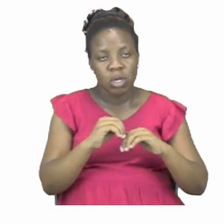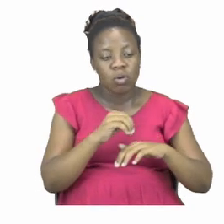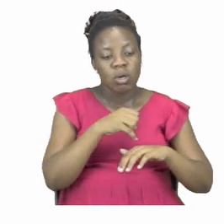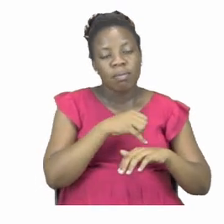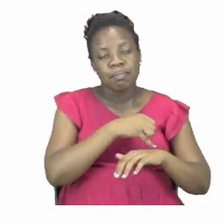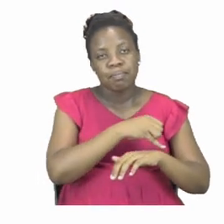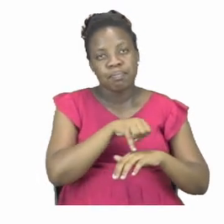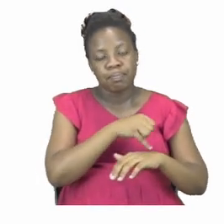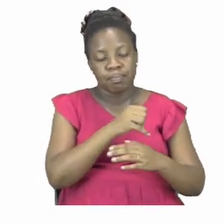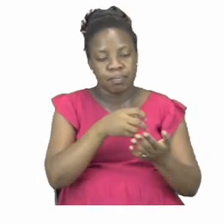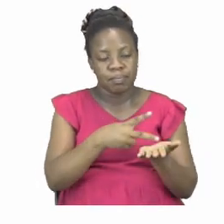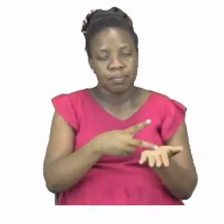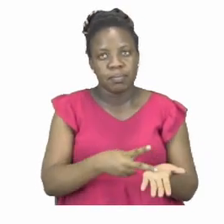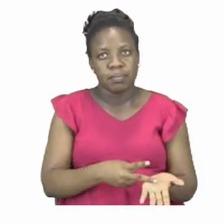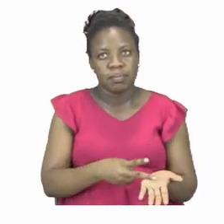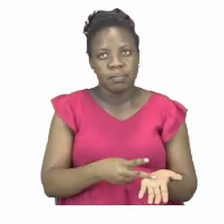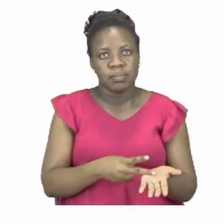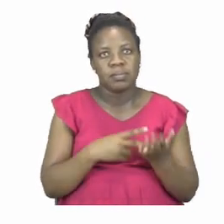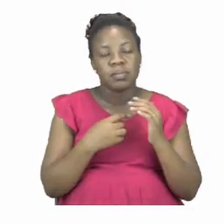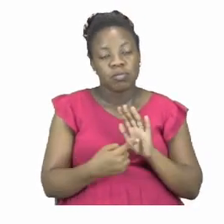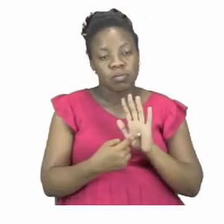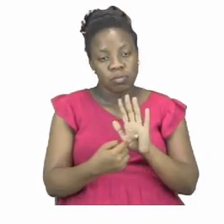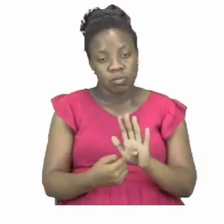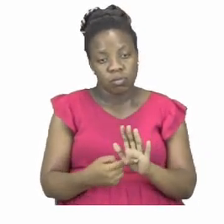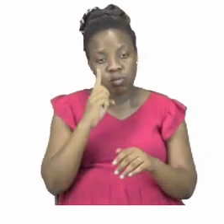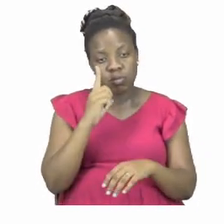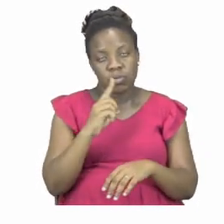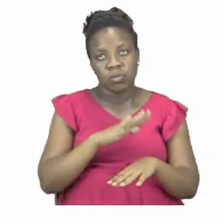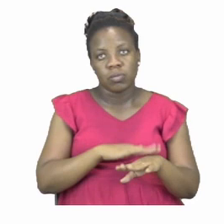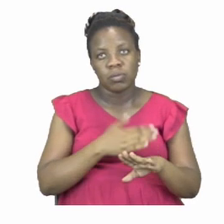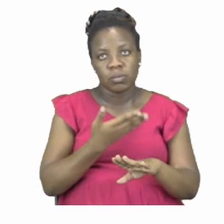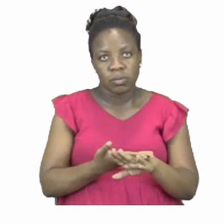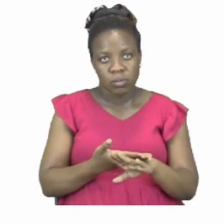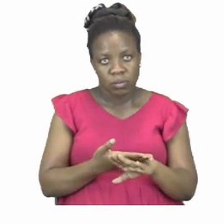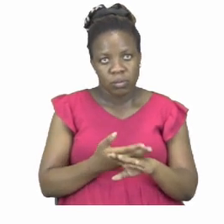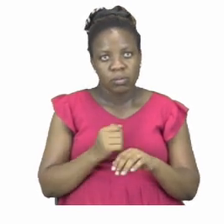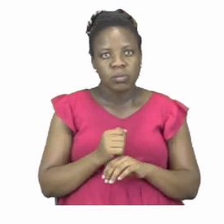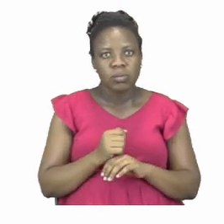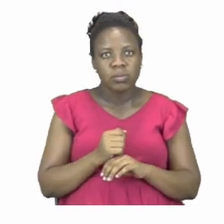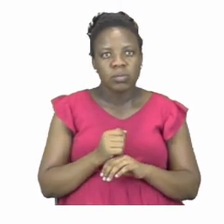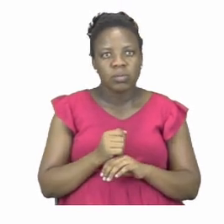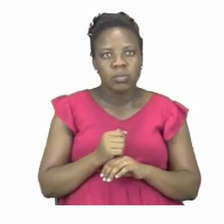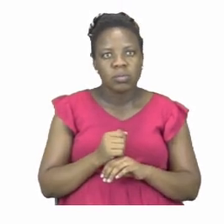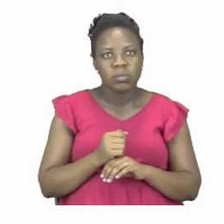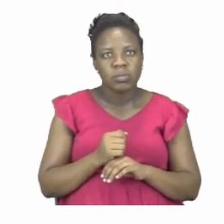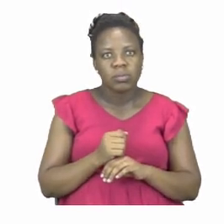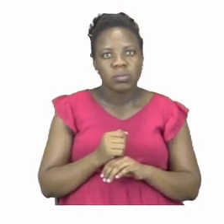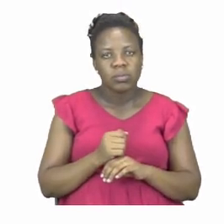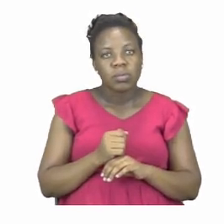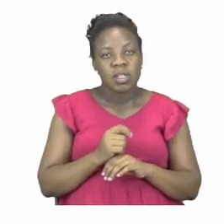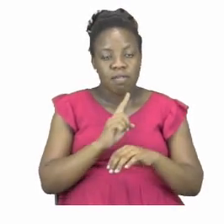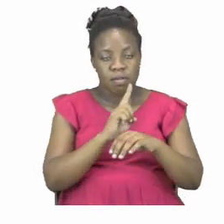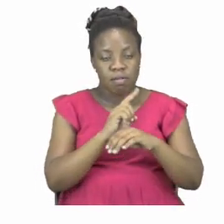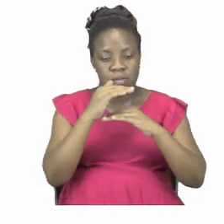values. We're going to do one together, and then I'd like you to do the opposite for the decomposing, which means to break